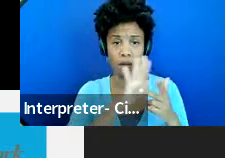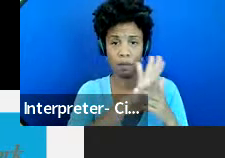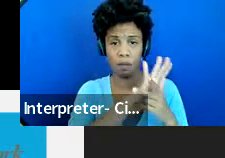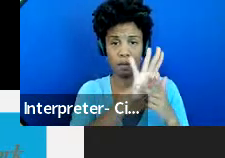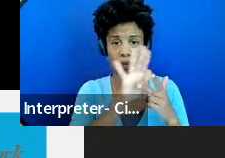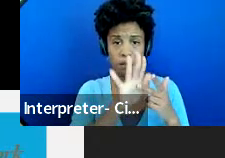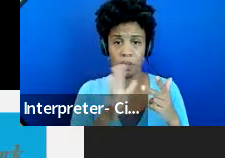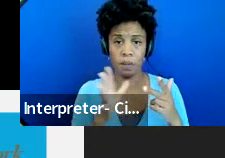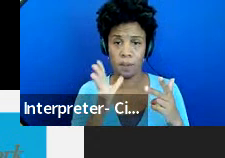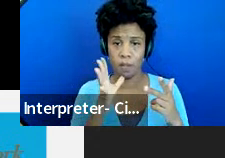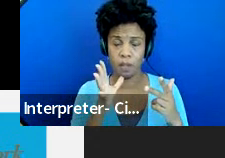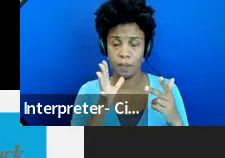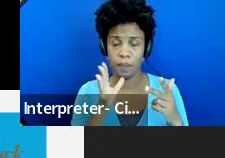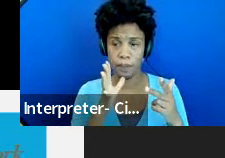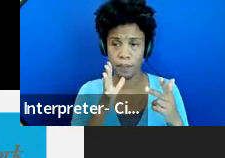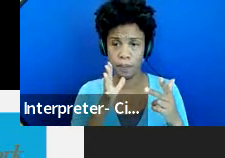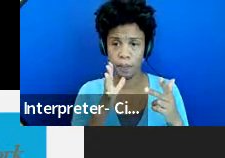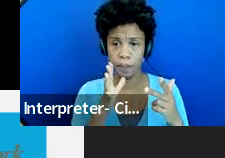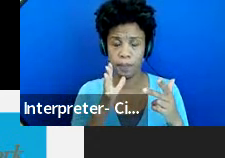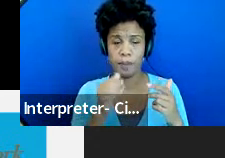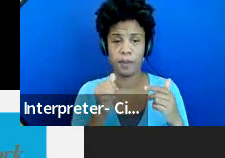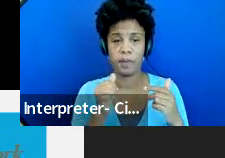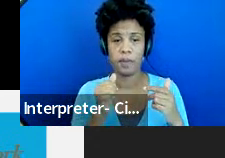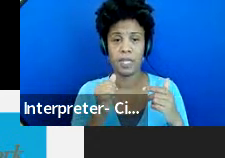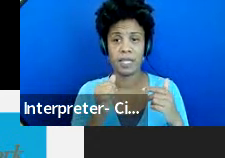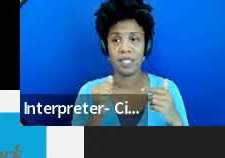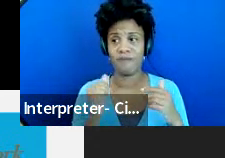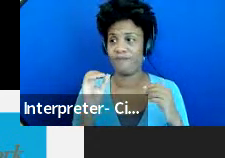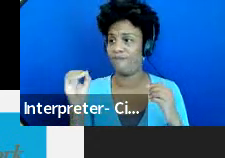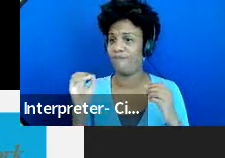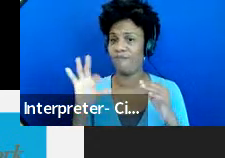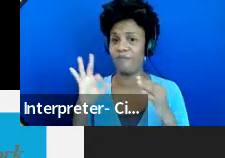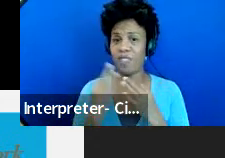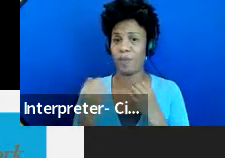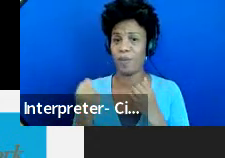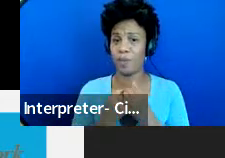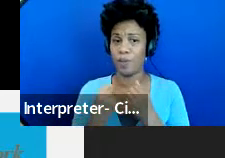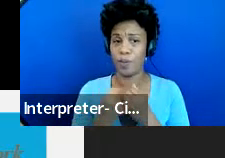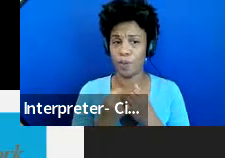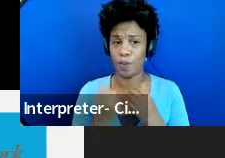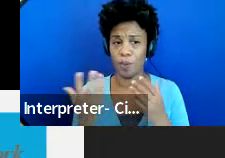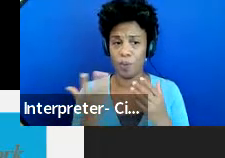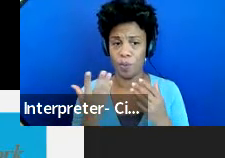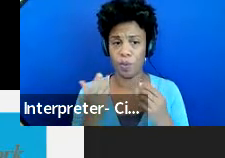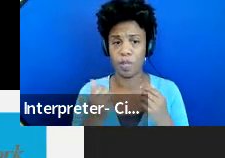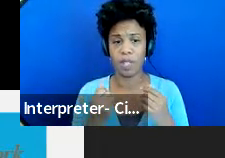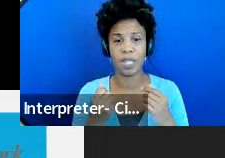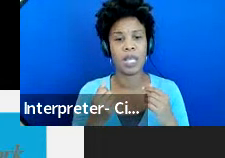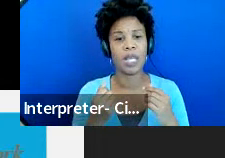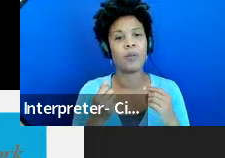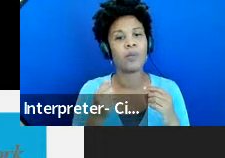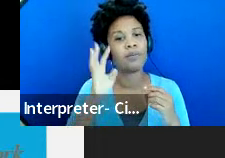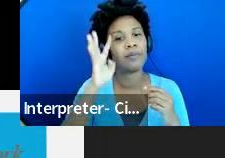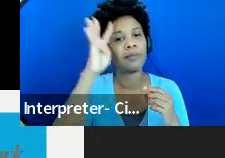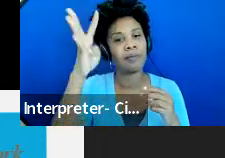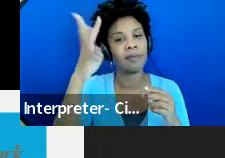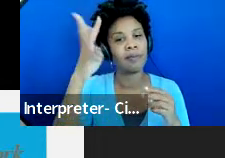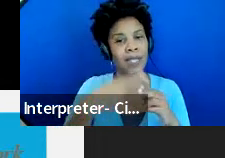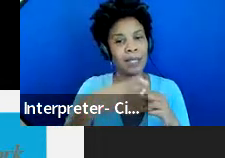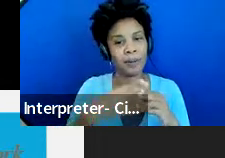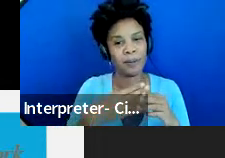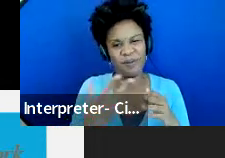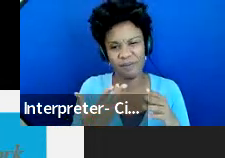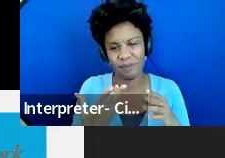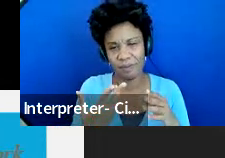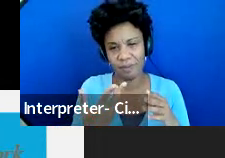support, their comments directly are. So we're gonna call them by different names. So Violet, for